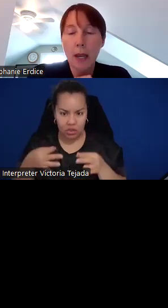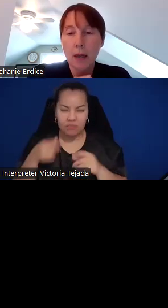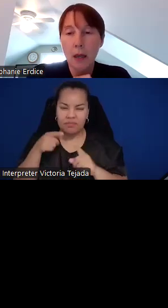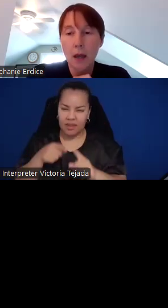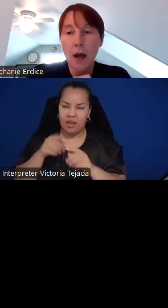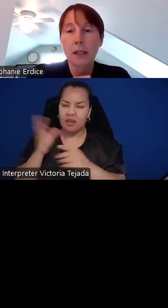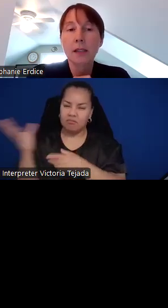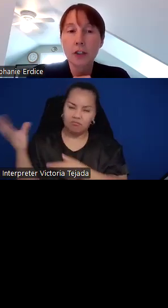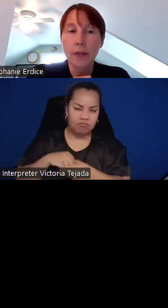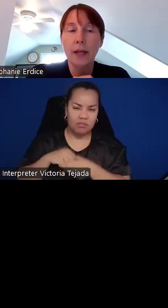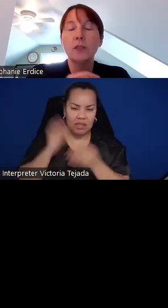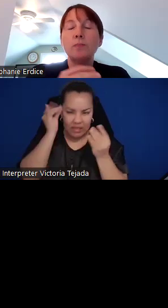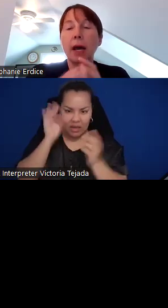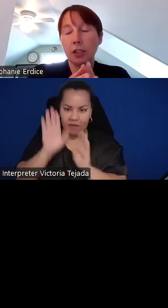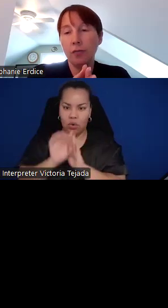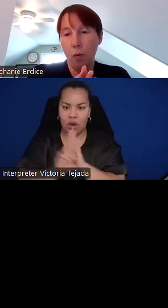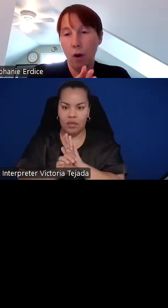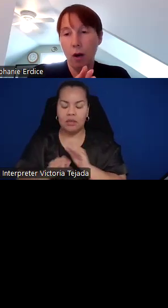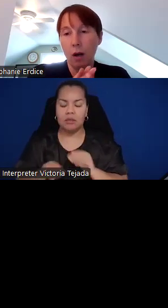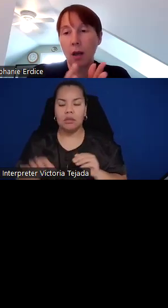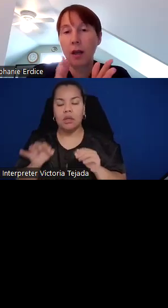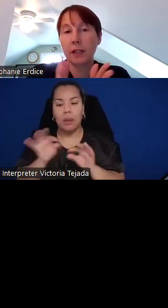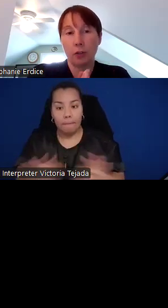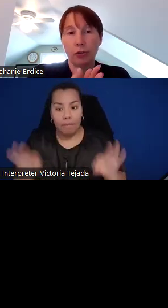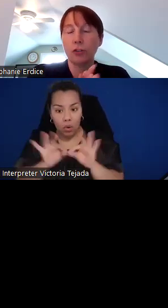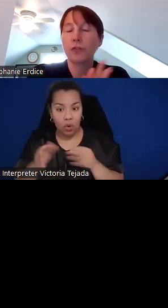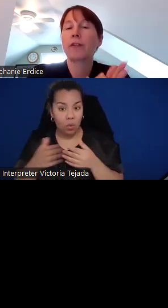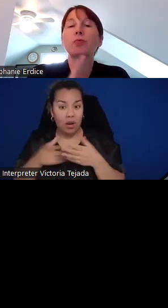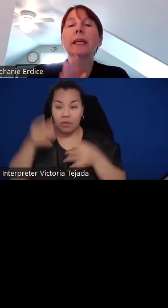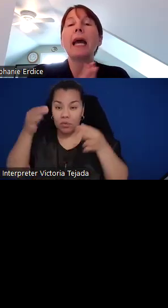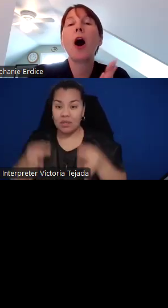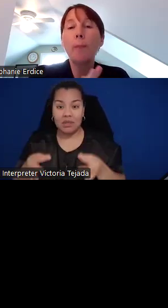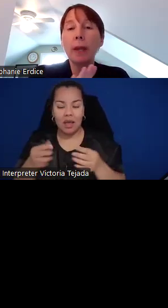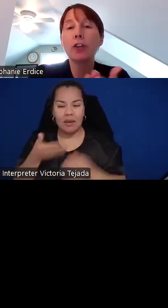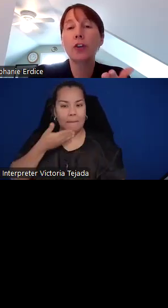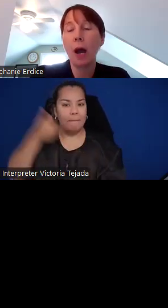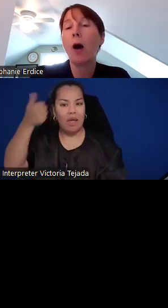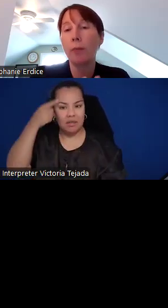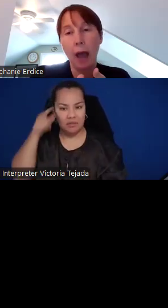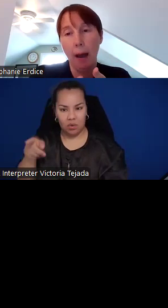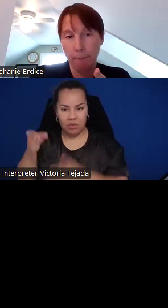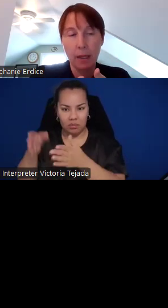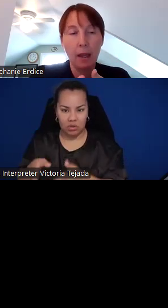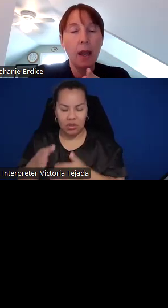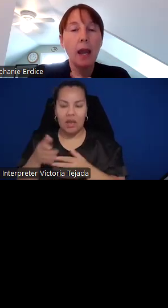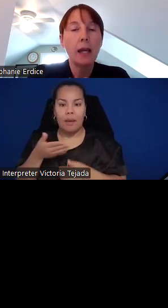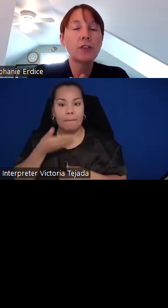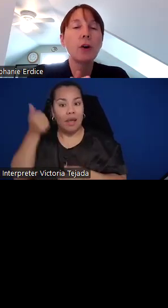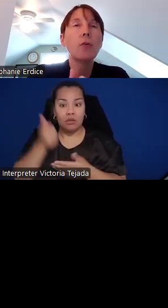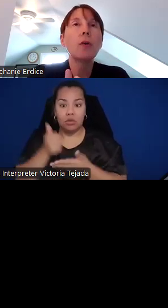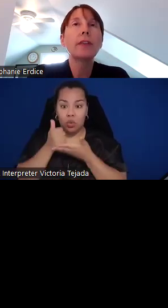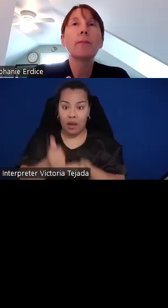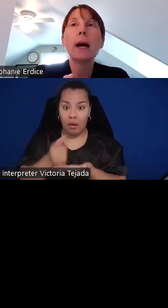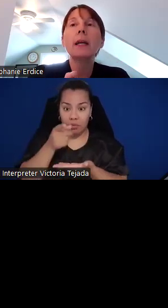you want to be making a decision that is best for the sexual assault survivor, that's really helping you help them.